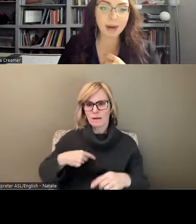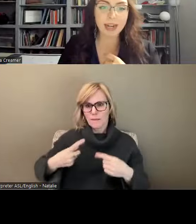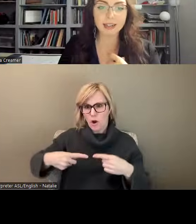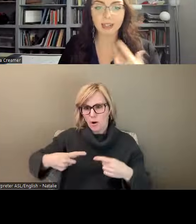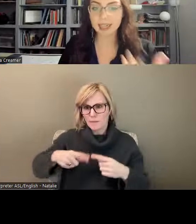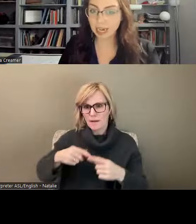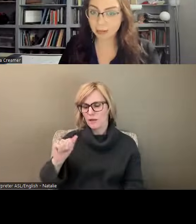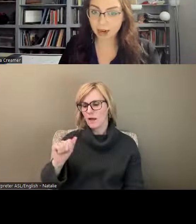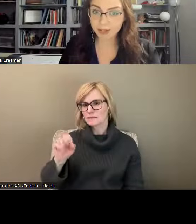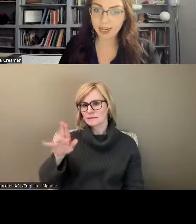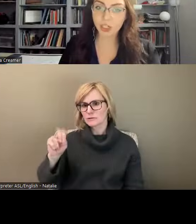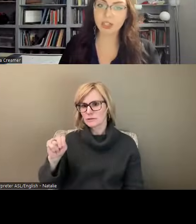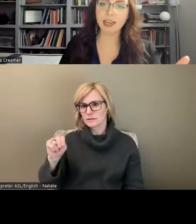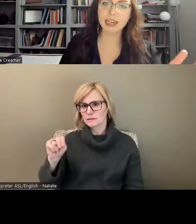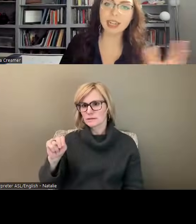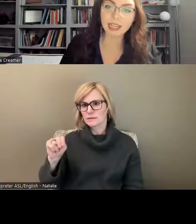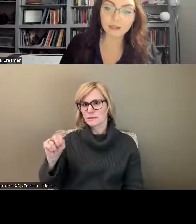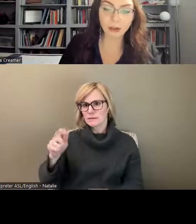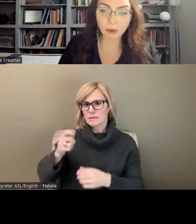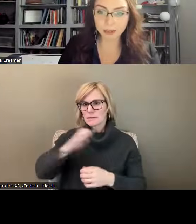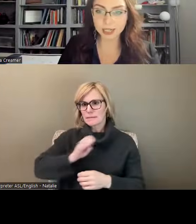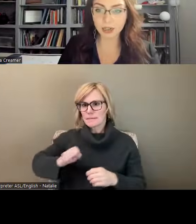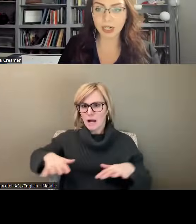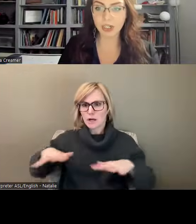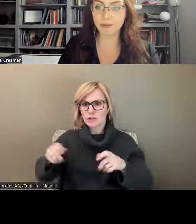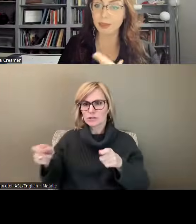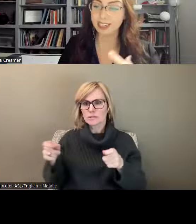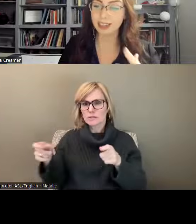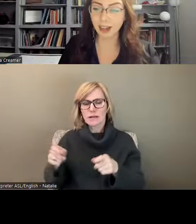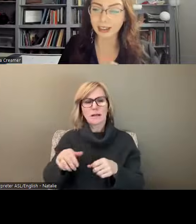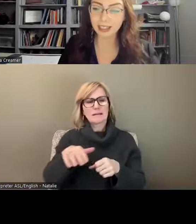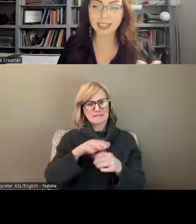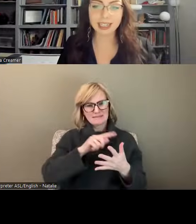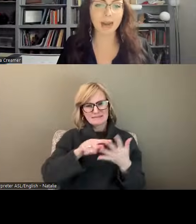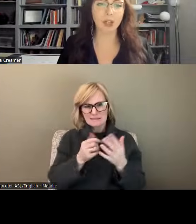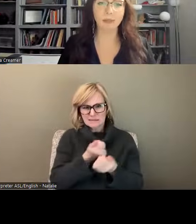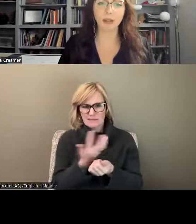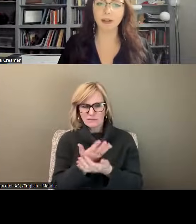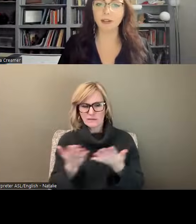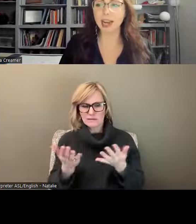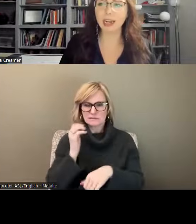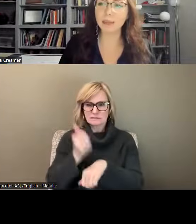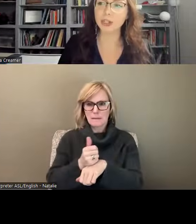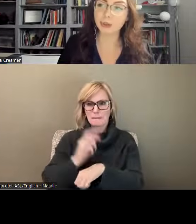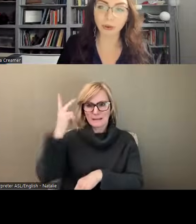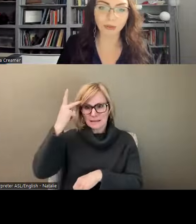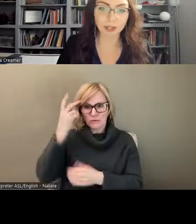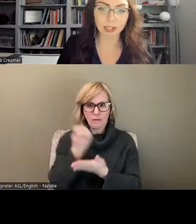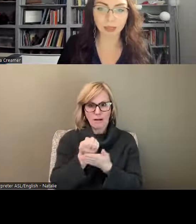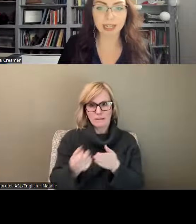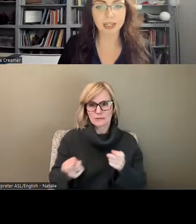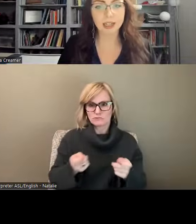Assyrian Empire's landscape modification and intensive local administration really solidly established political and economic